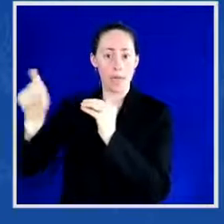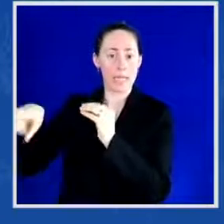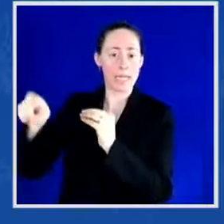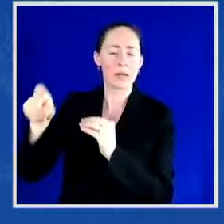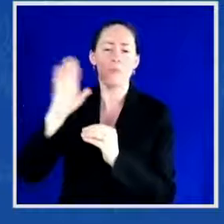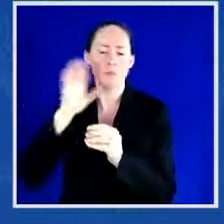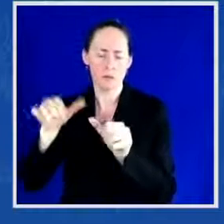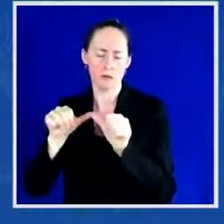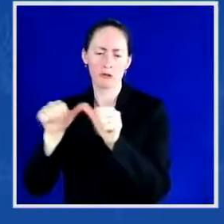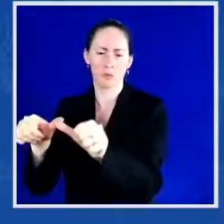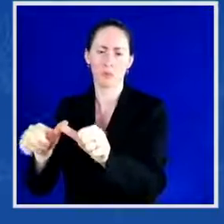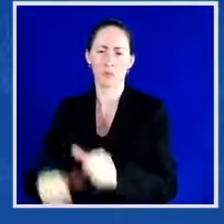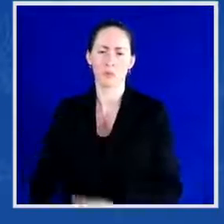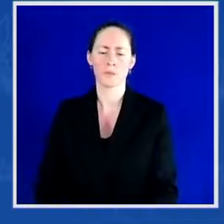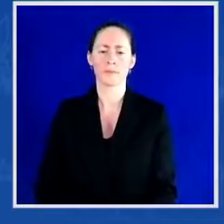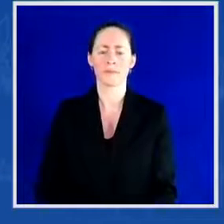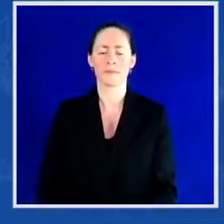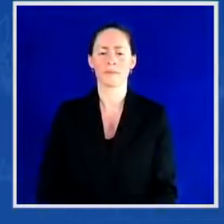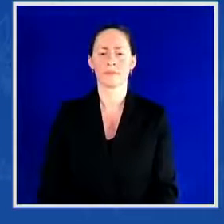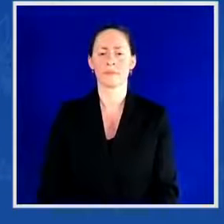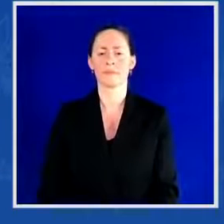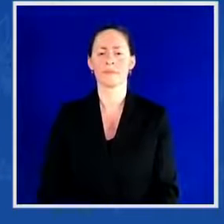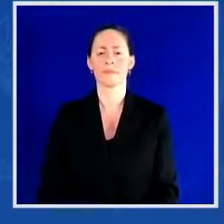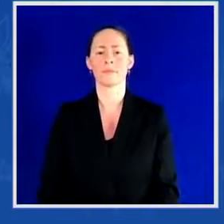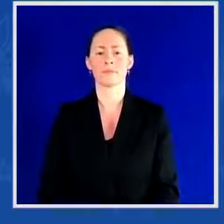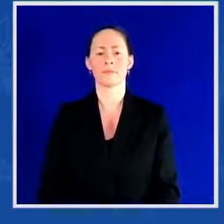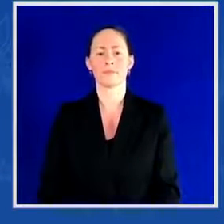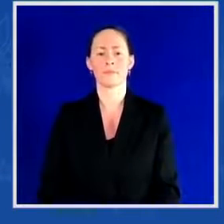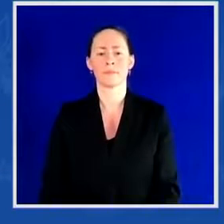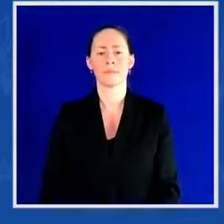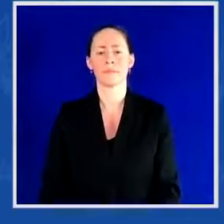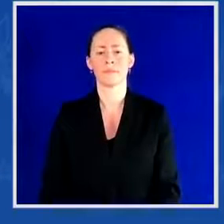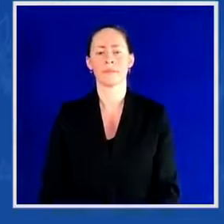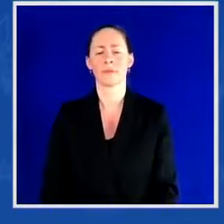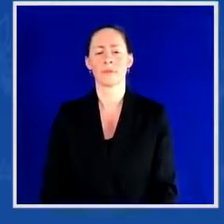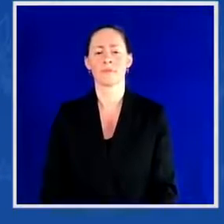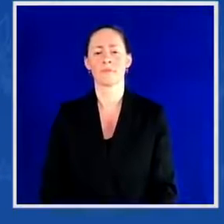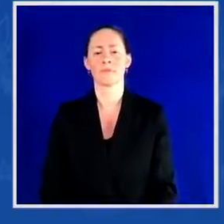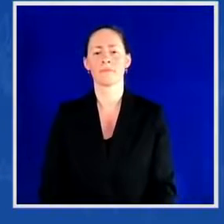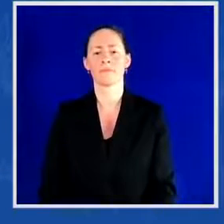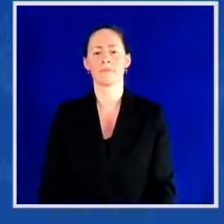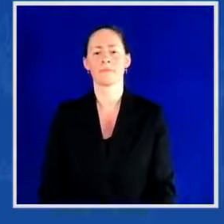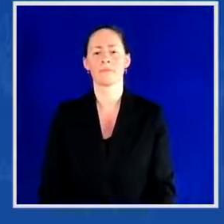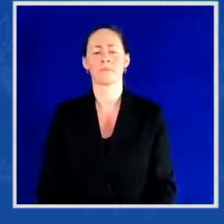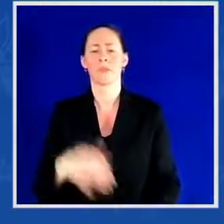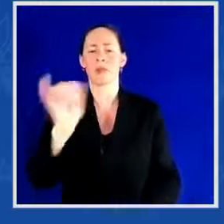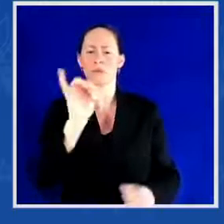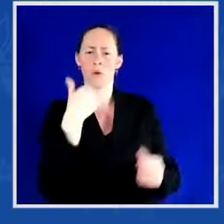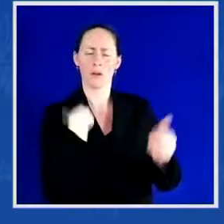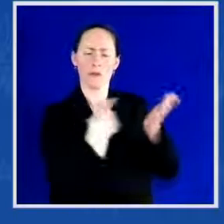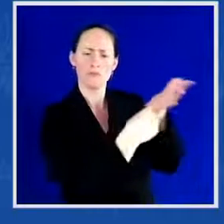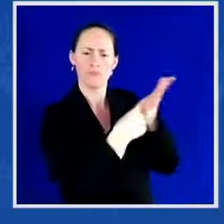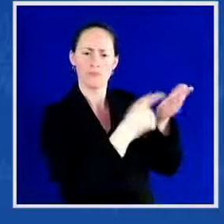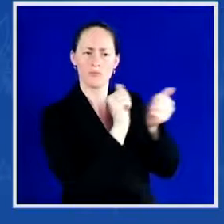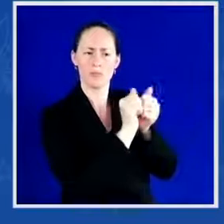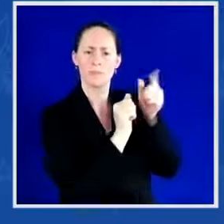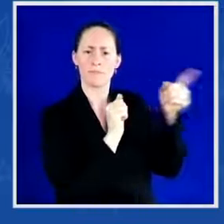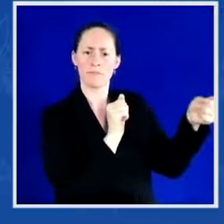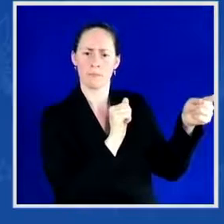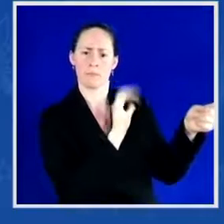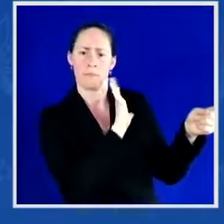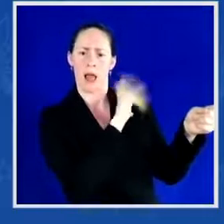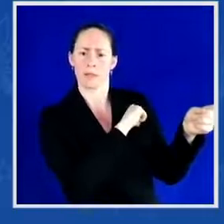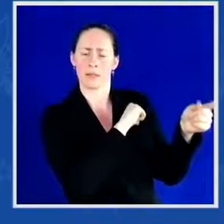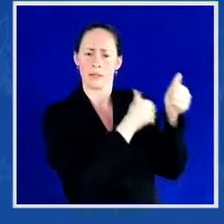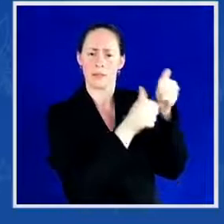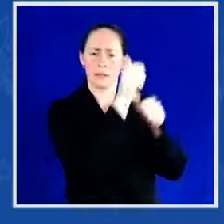with President Abbas of the Palestinian Authority more than once, and part of our intense diplomatic engagement. And I want to also thank